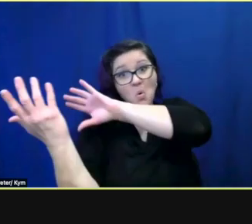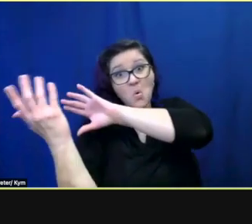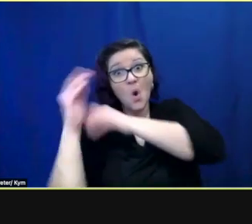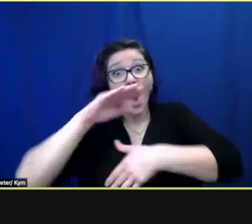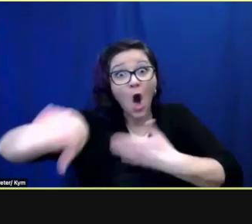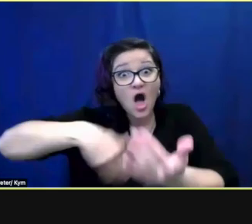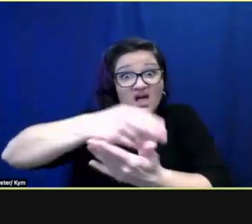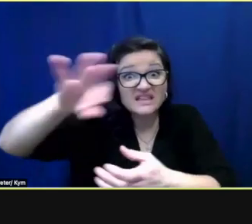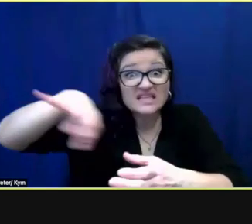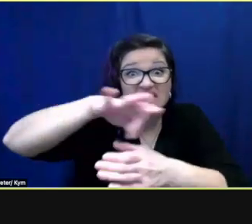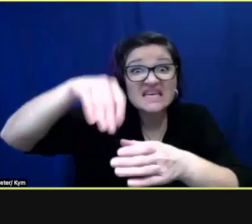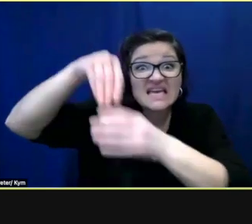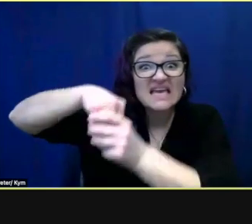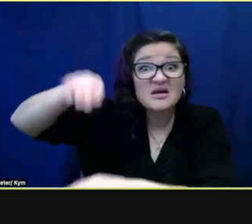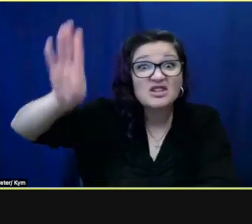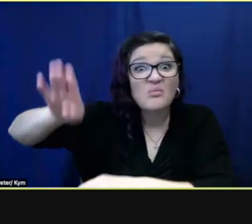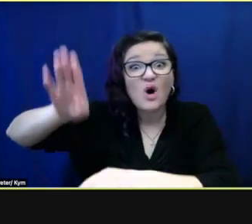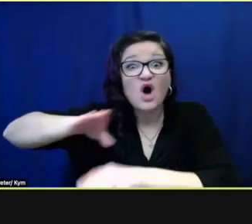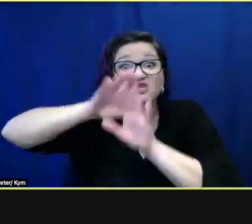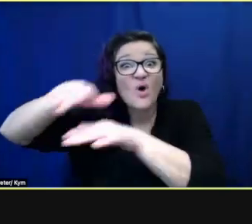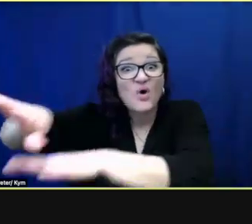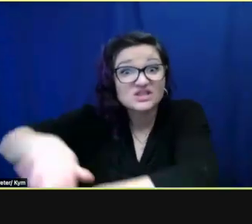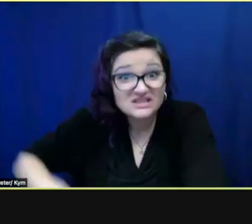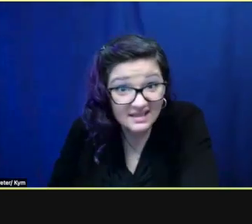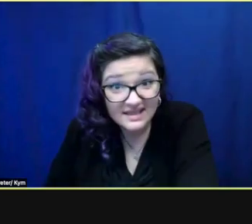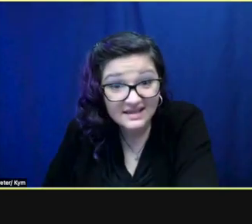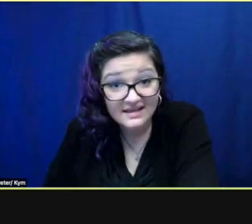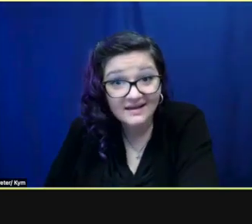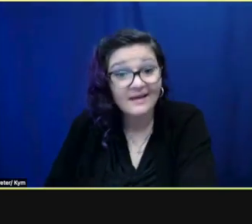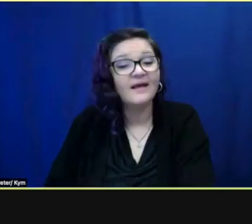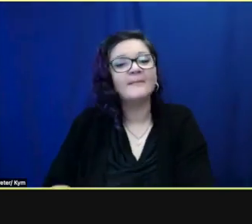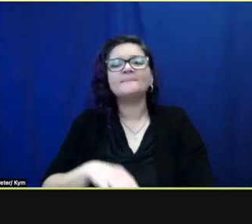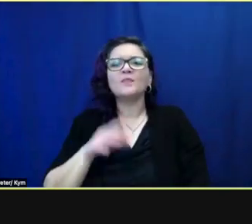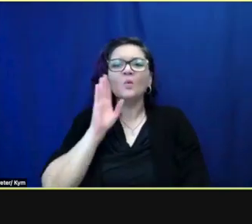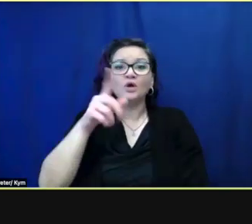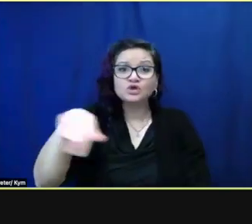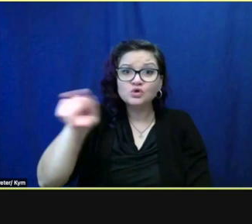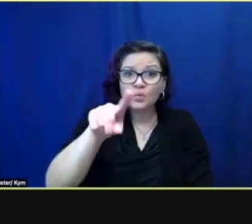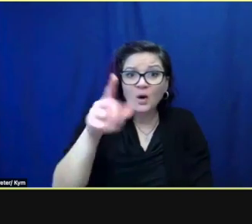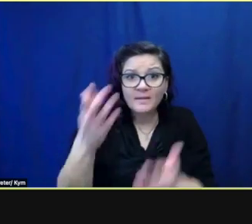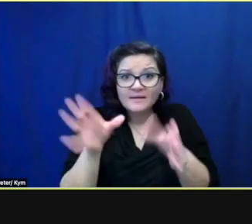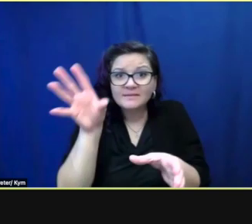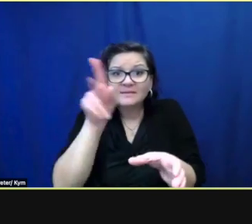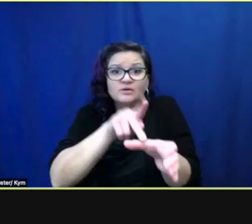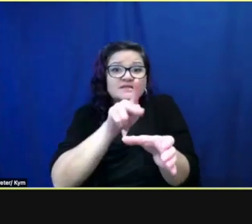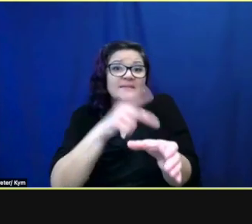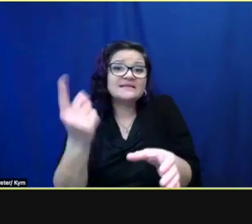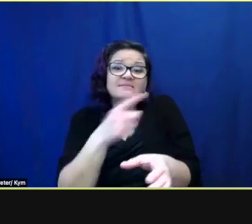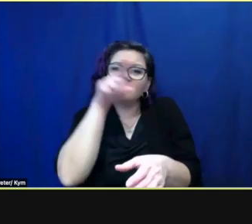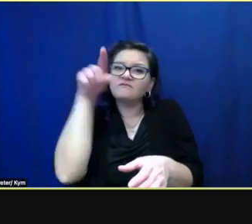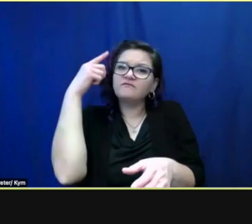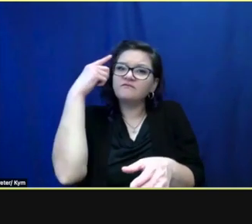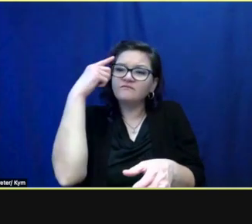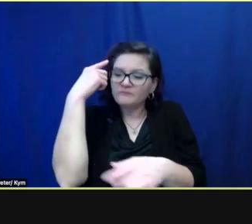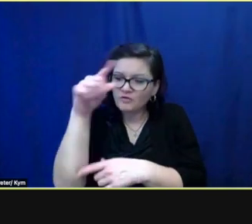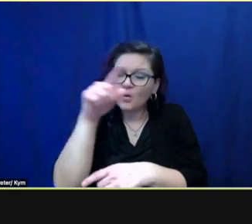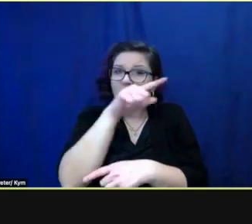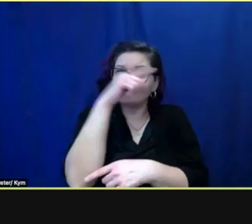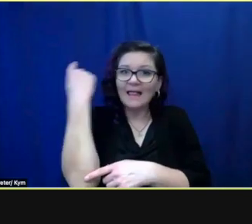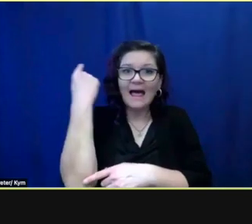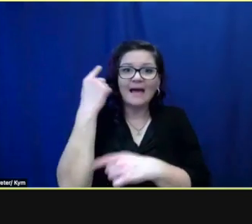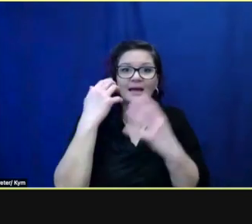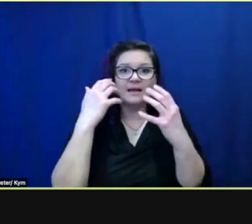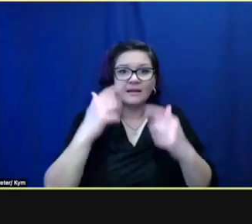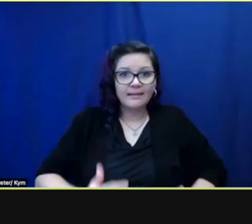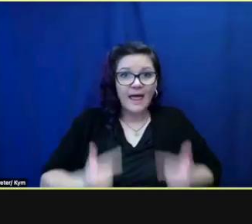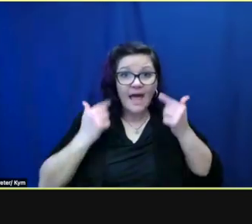So would any of you take it, would any of you participate in something for like Black Lives Matter? Is that something that you would want to do? Is that upsetting to